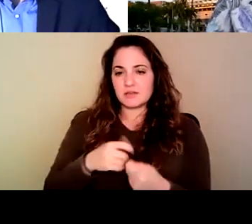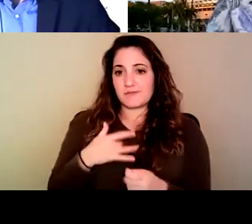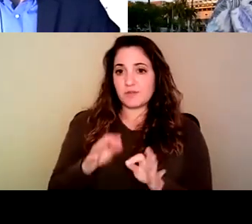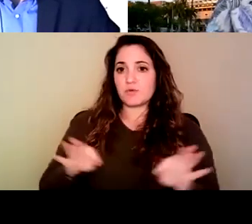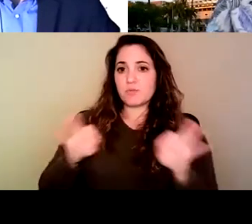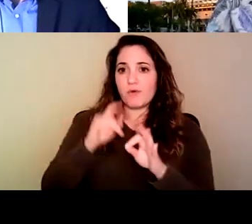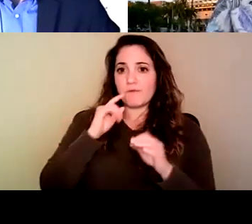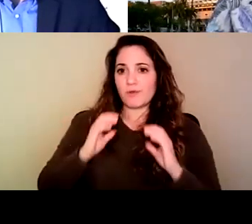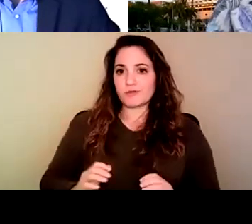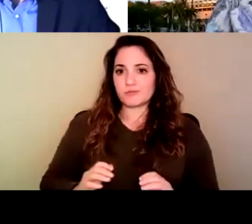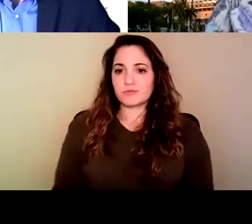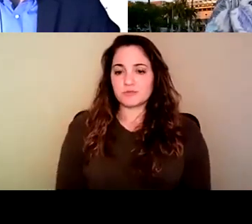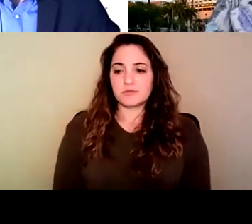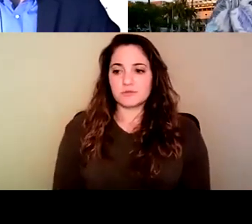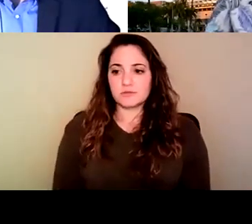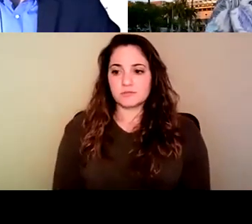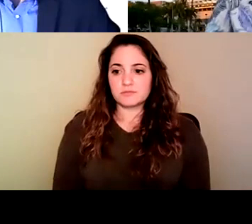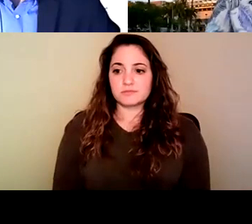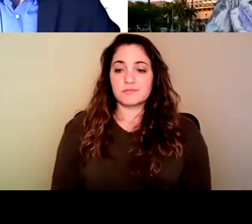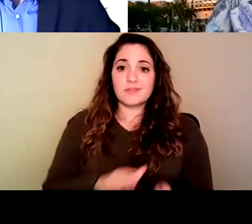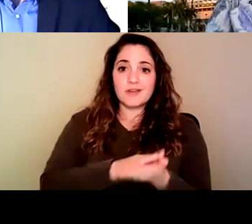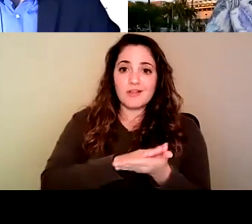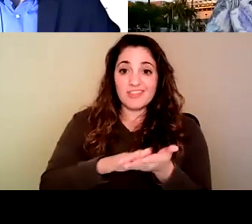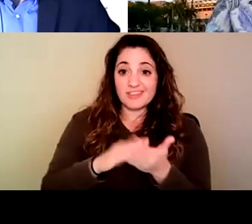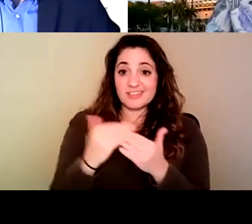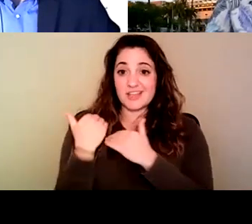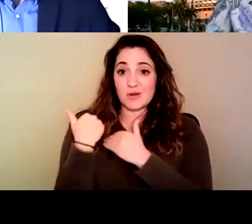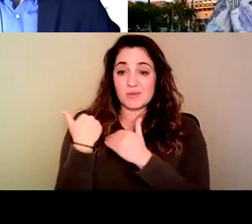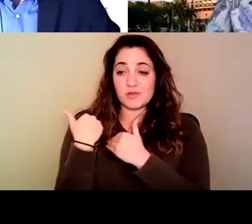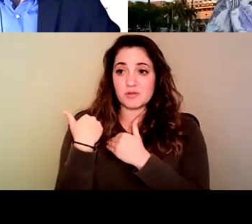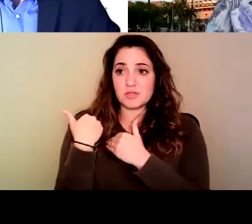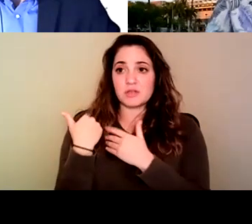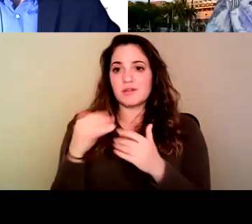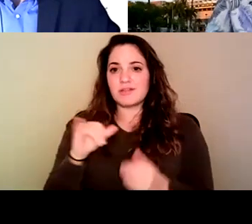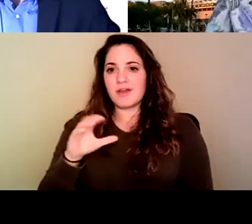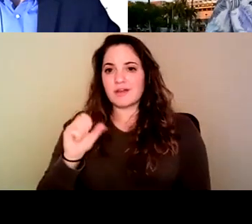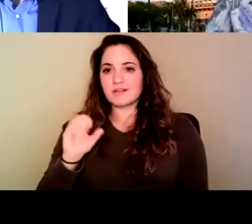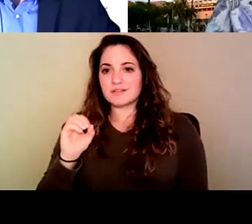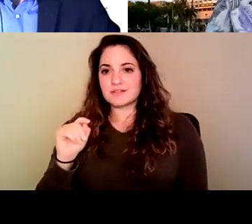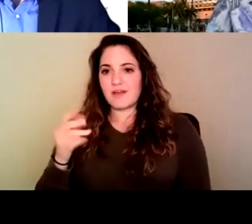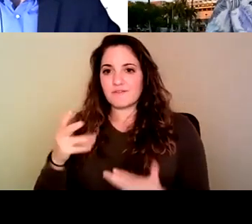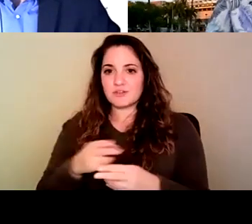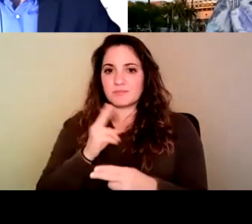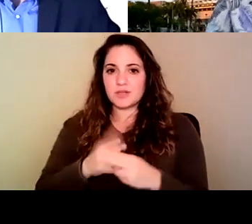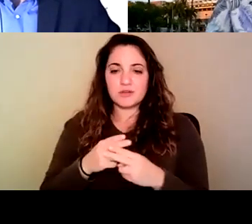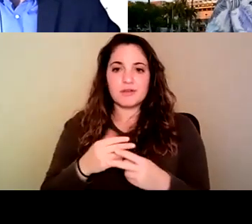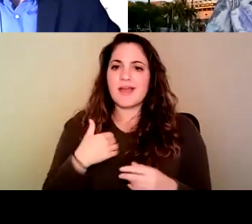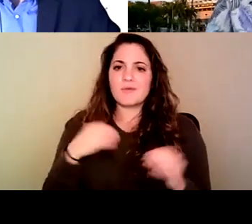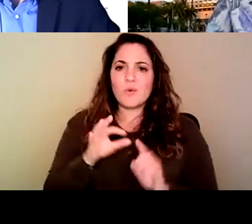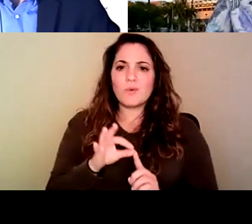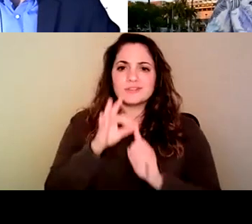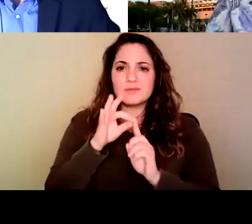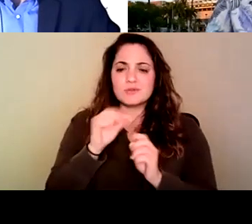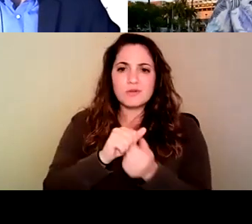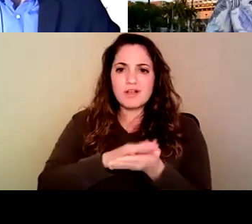them. You know, cleanliness, accountability, as Scott was saying, is there are no exceptions when it comes to that